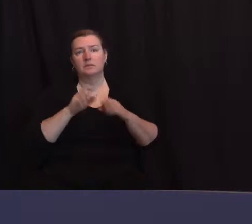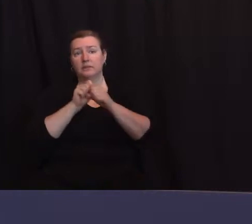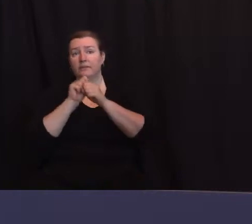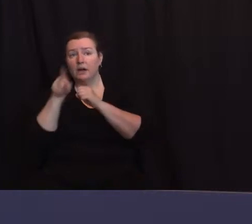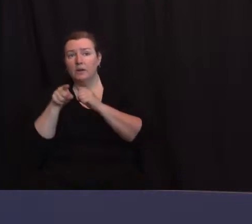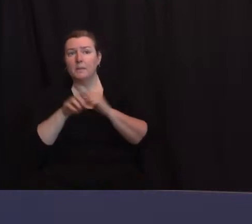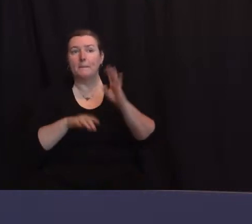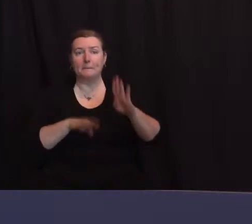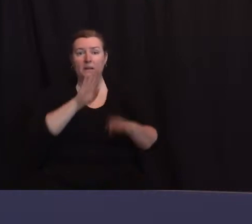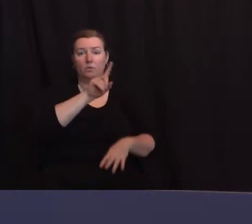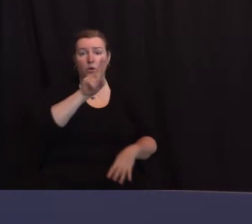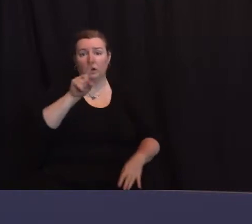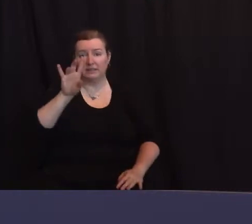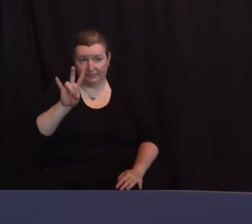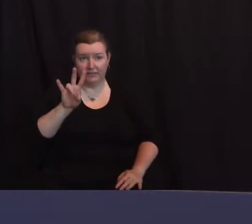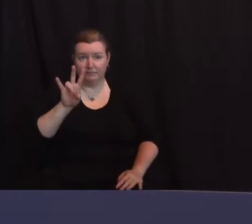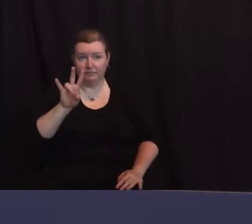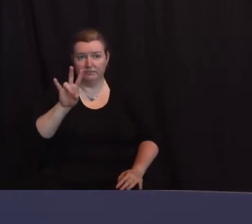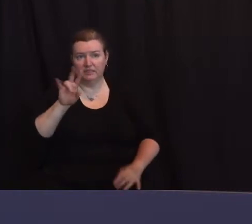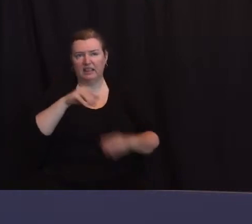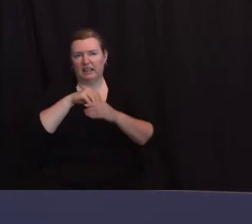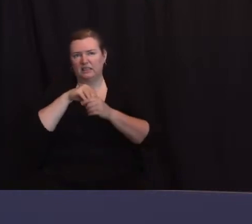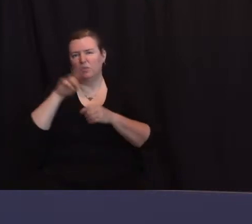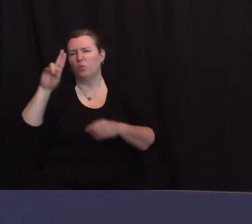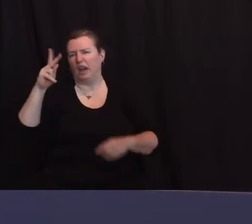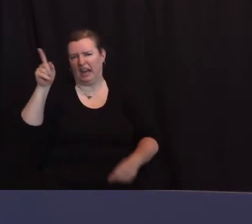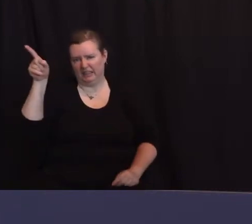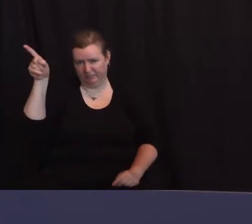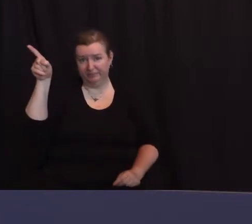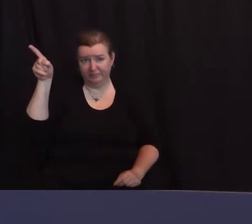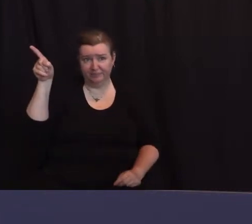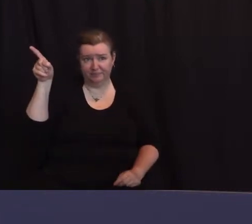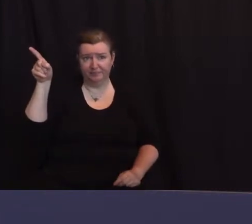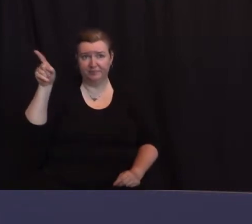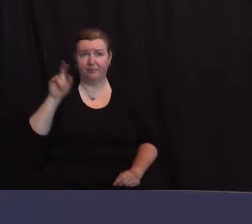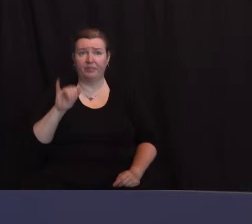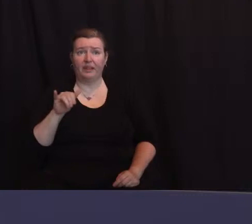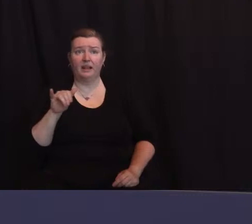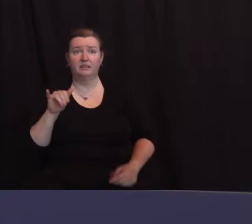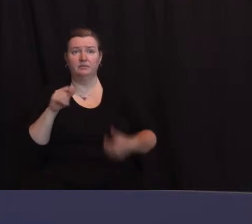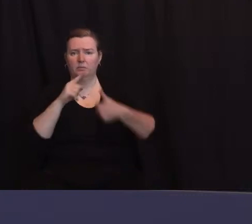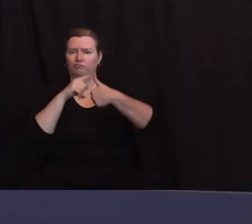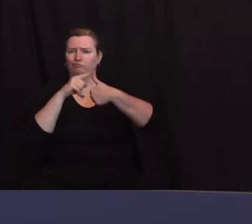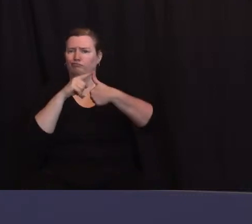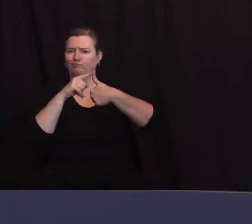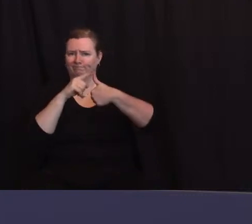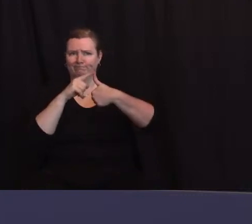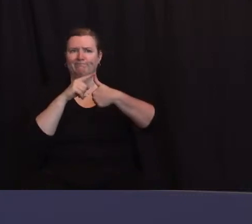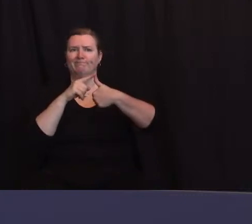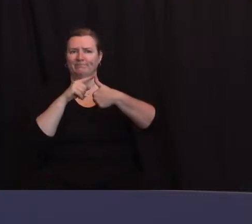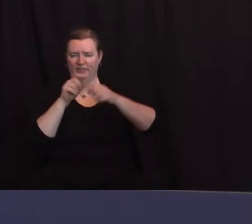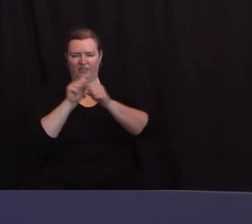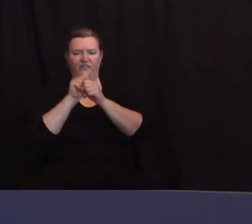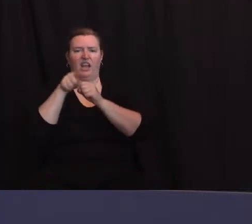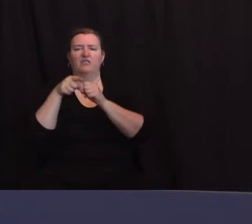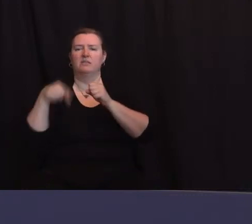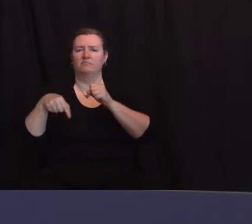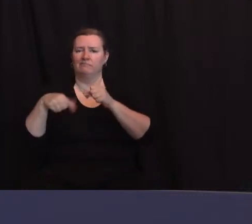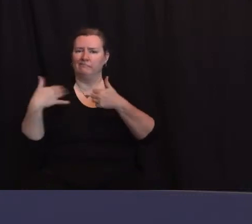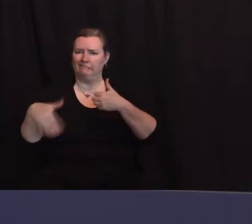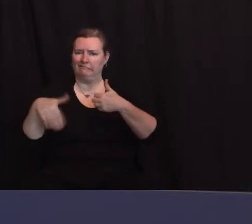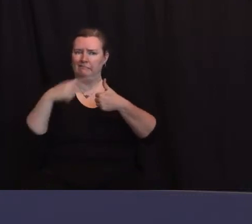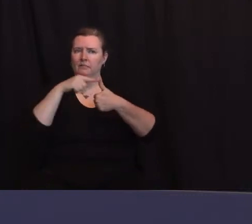B.1.1.7, which originated in the UK, remains the prominent variant in New Jersey, representing more